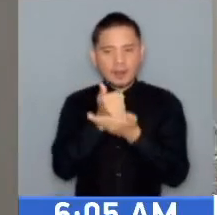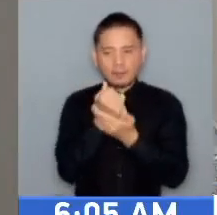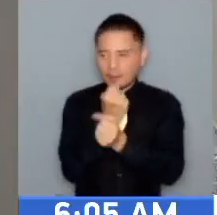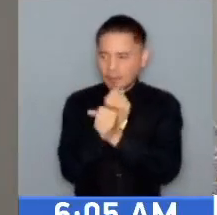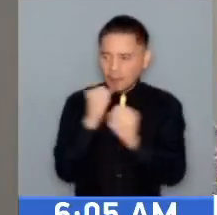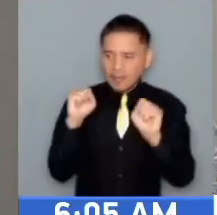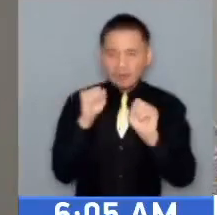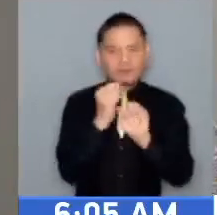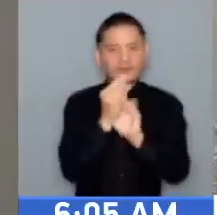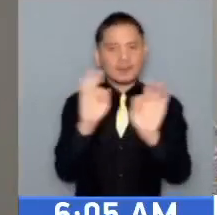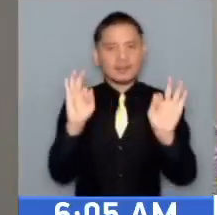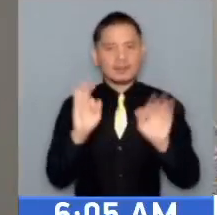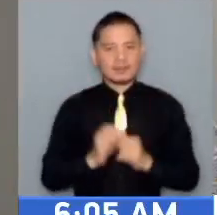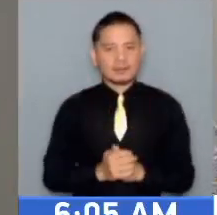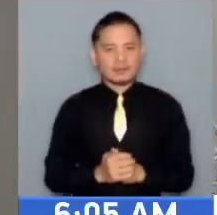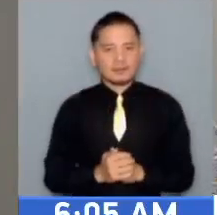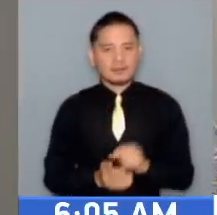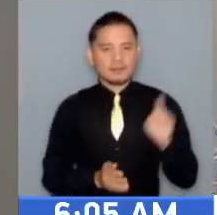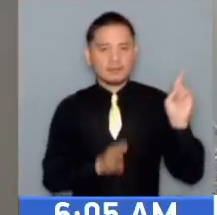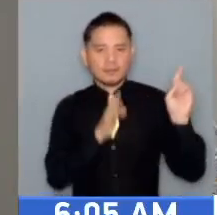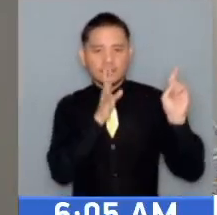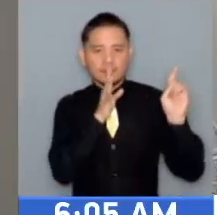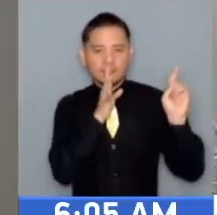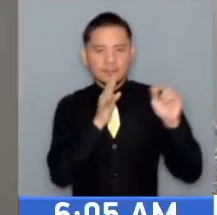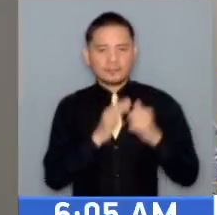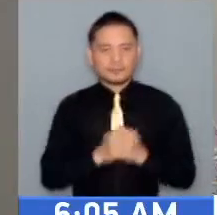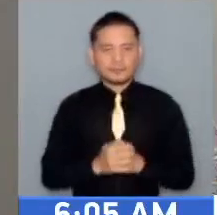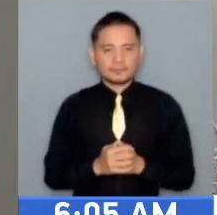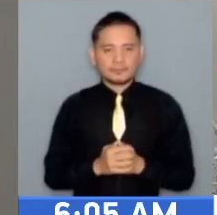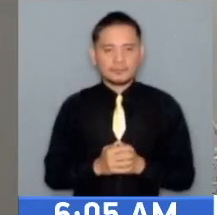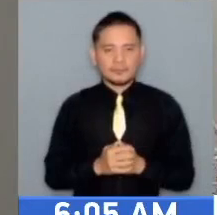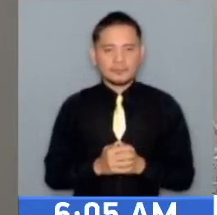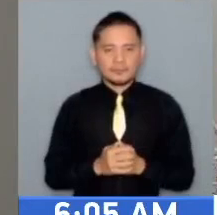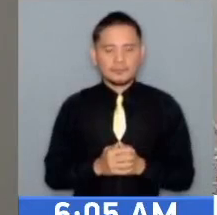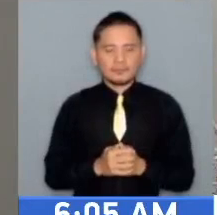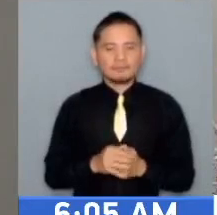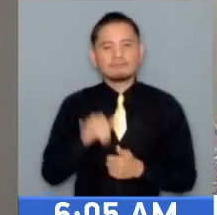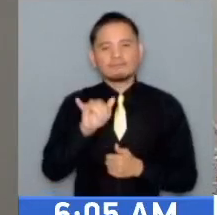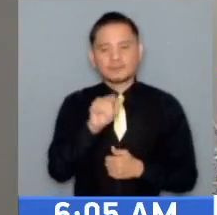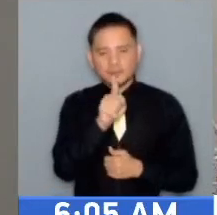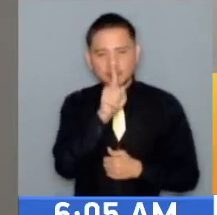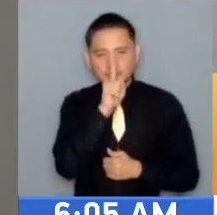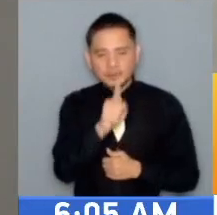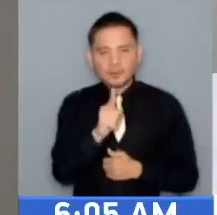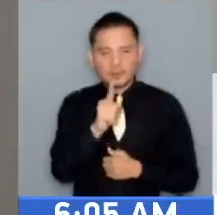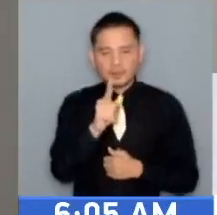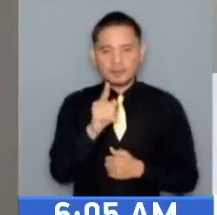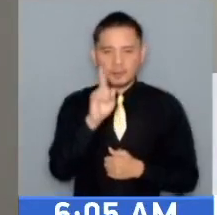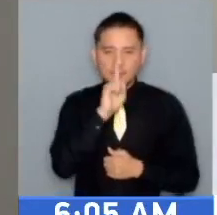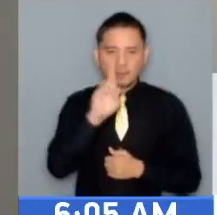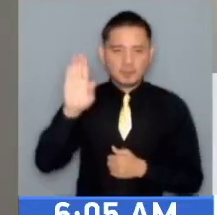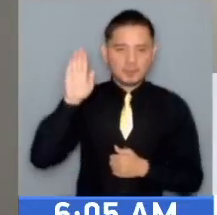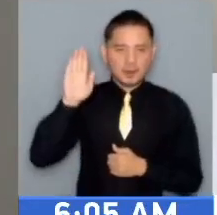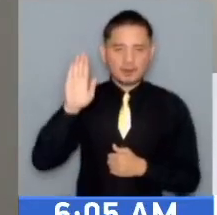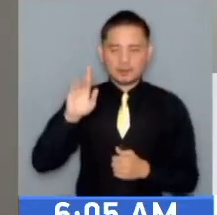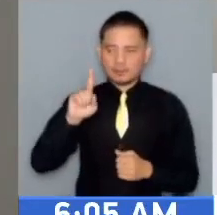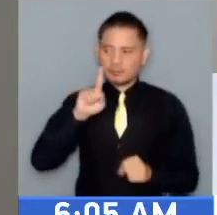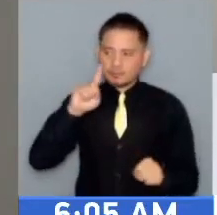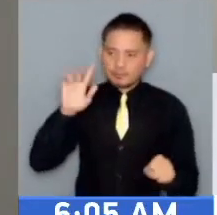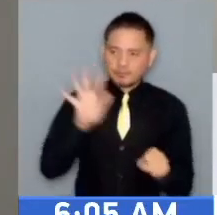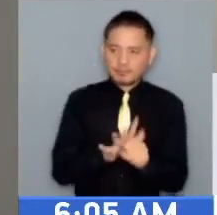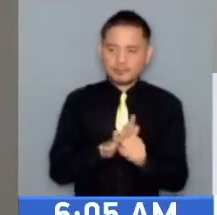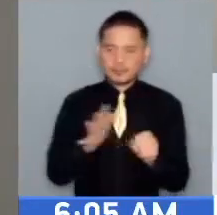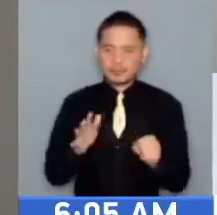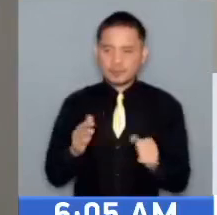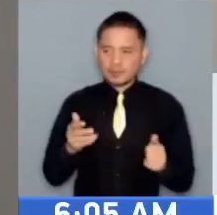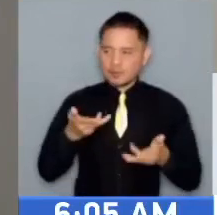Nakita ko personally, there is that kind of commitment and also there is a kind of a goodwill on both parties